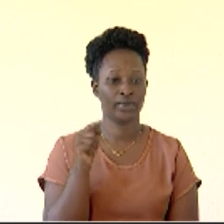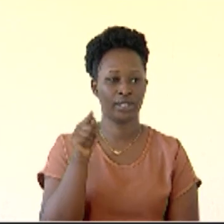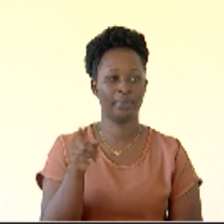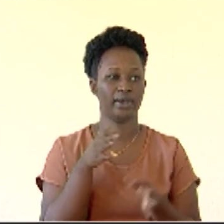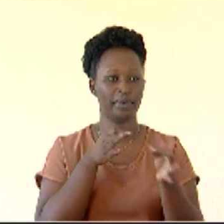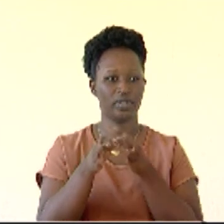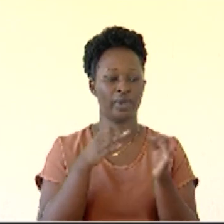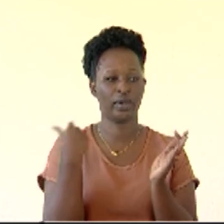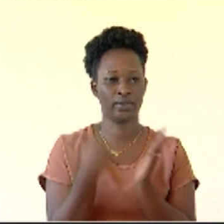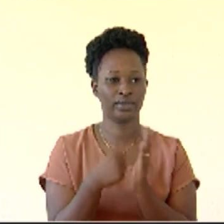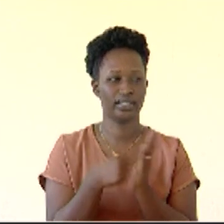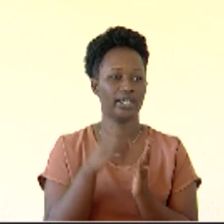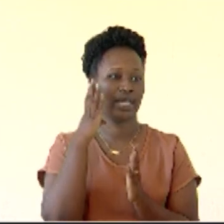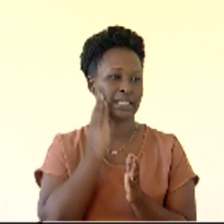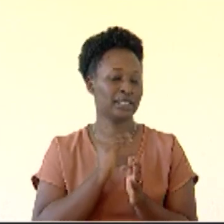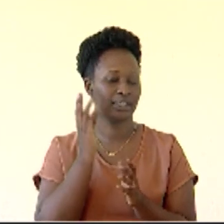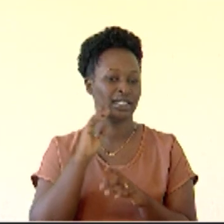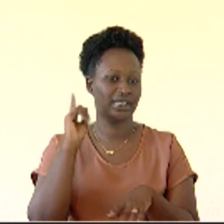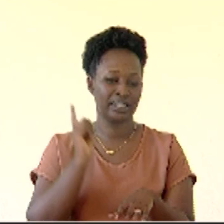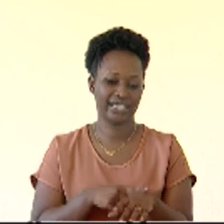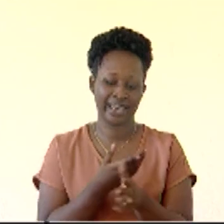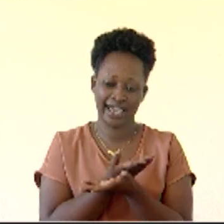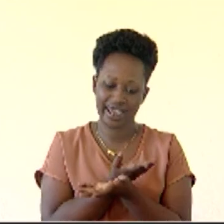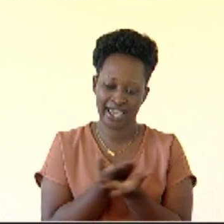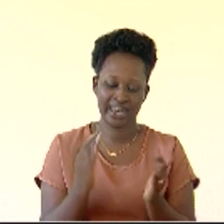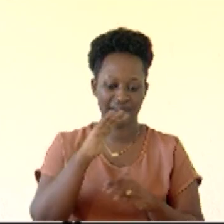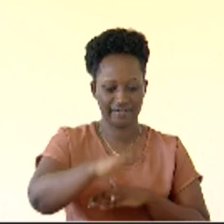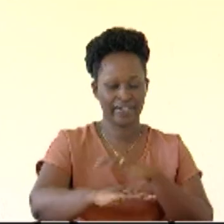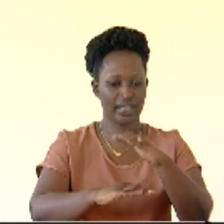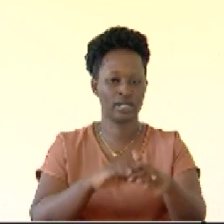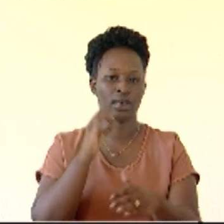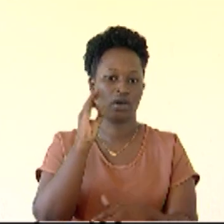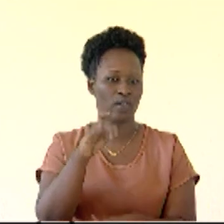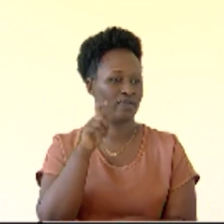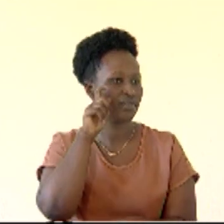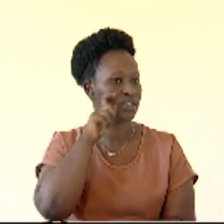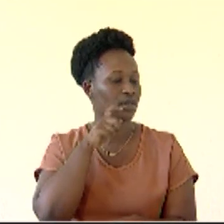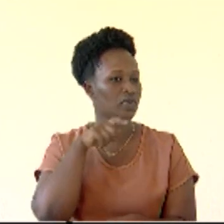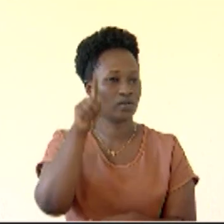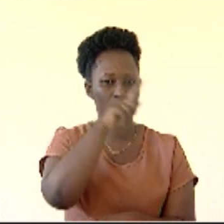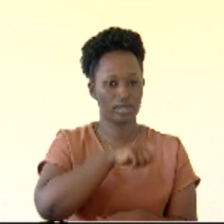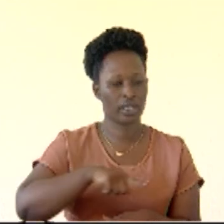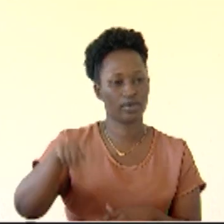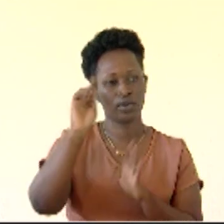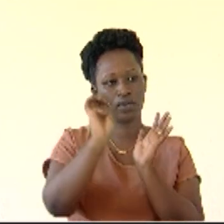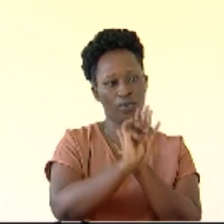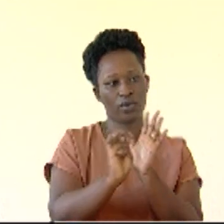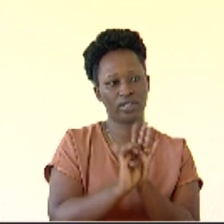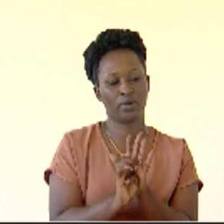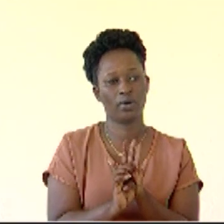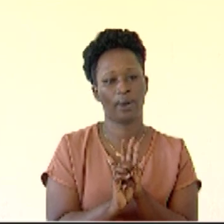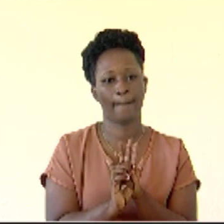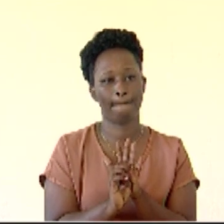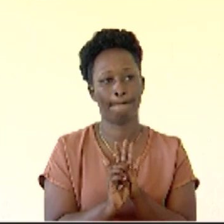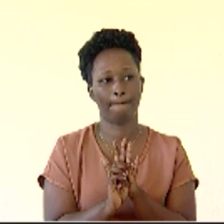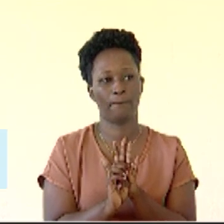to a problem experienced during any phase of the sexual response cycle, such as problem preventing